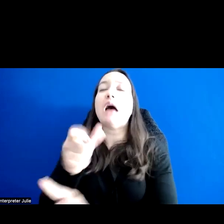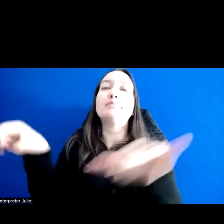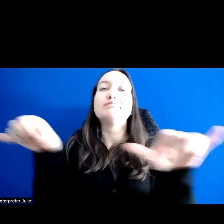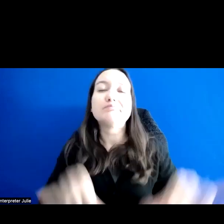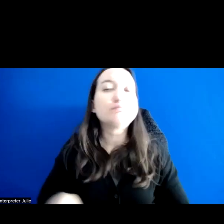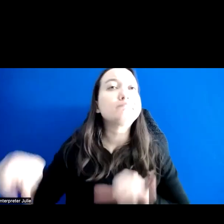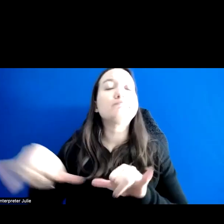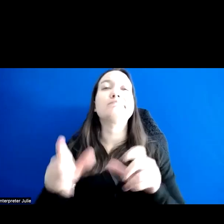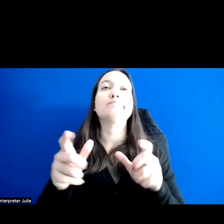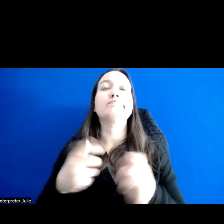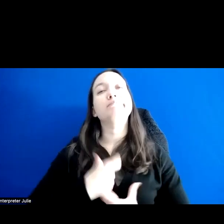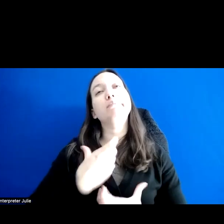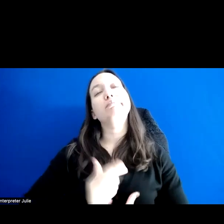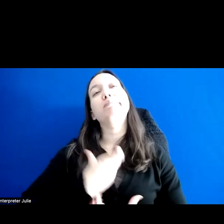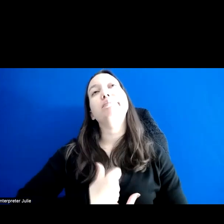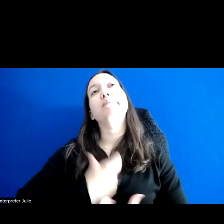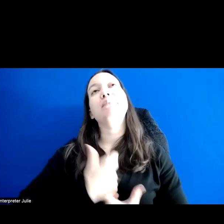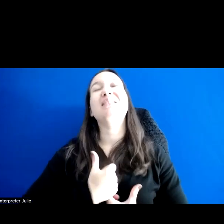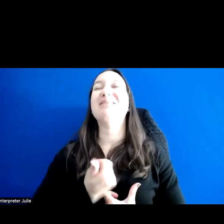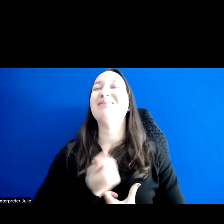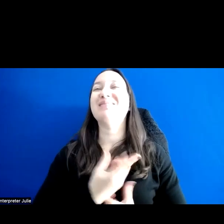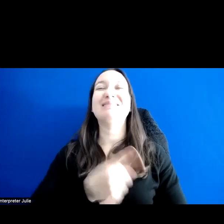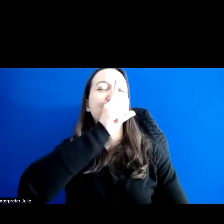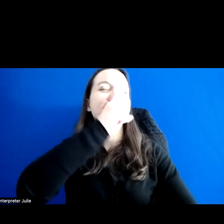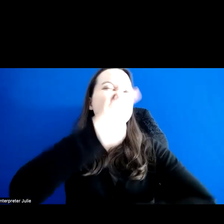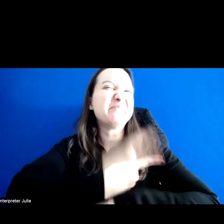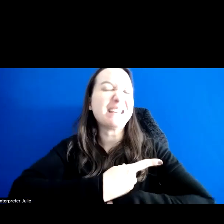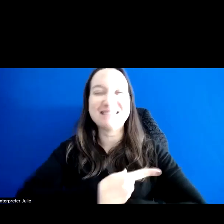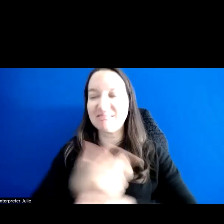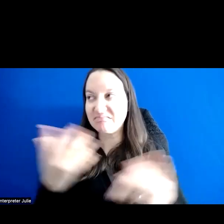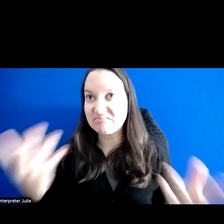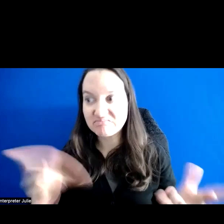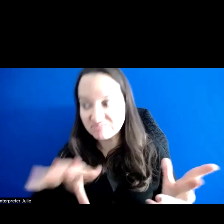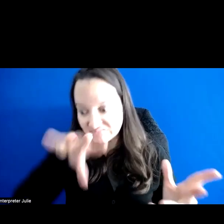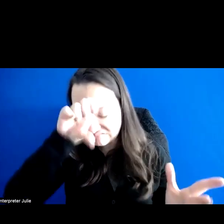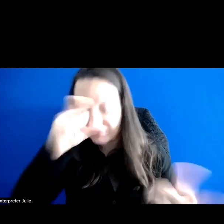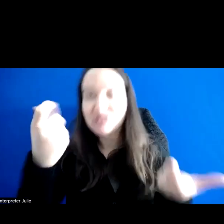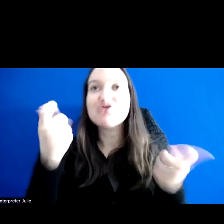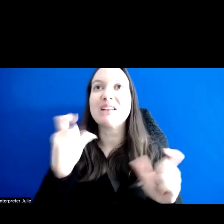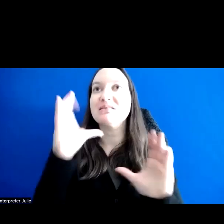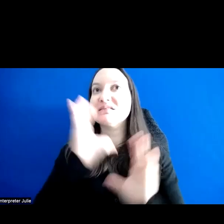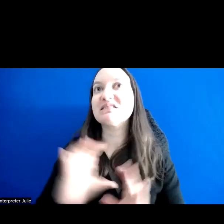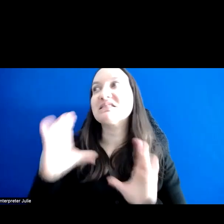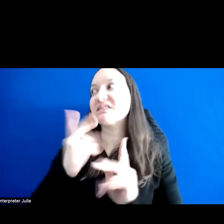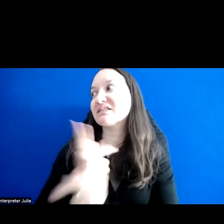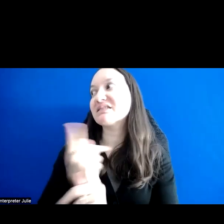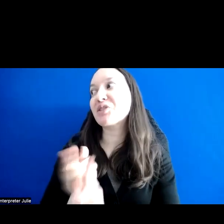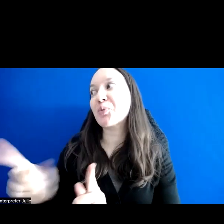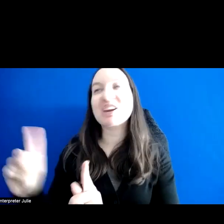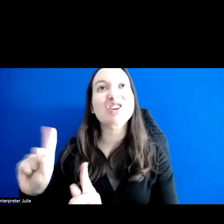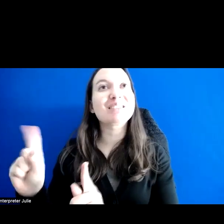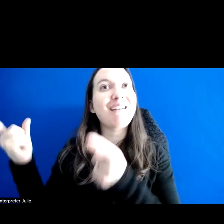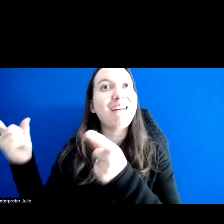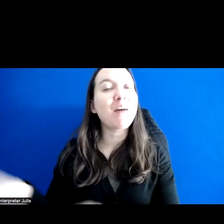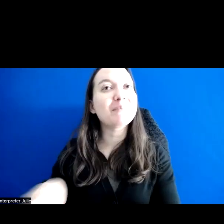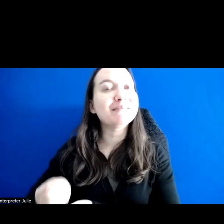conventional narrative, and with very few dates in it, which can be rather maddening if you're trying to find things out about where she was